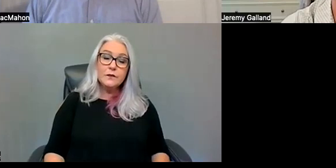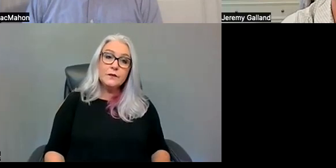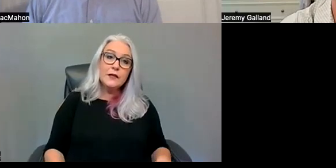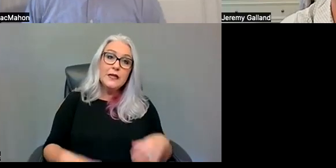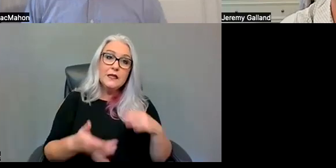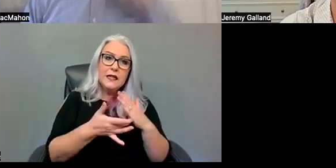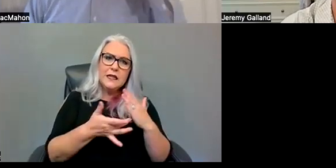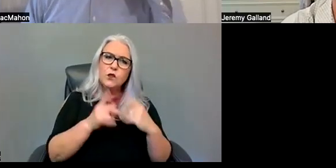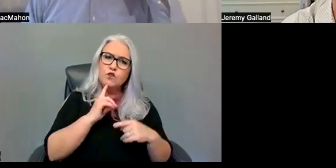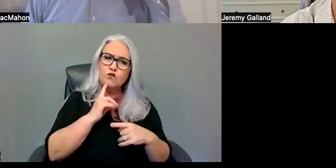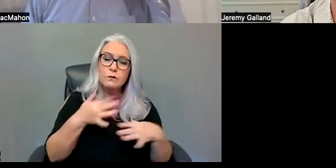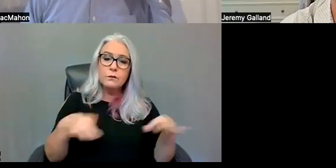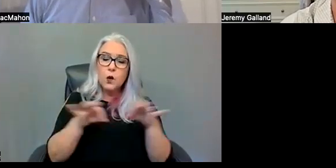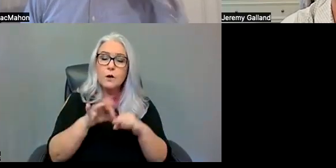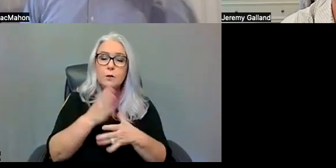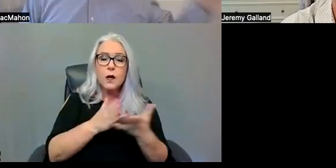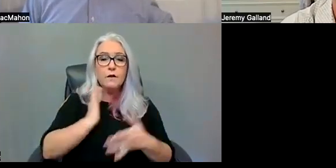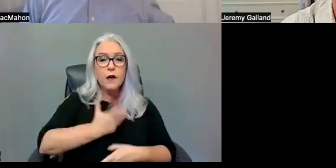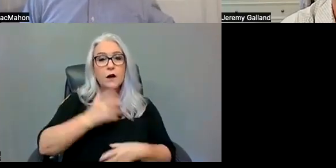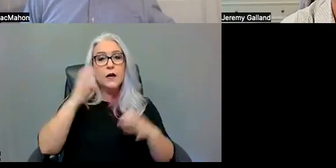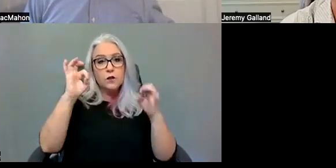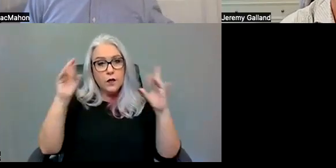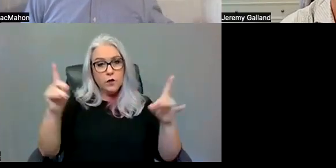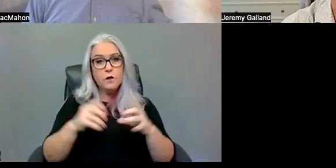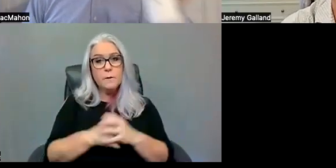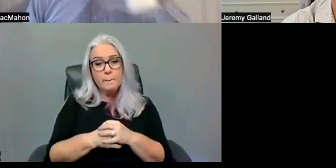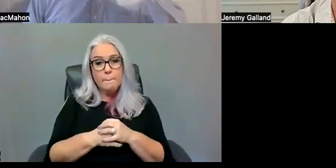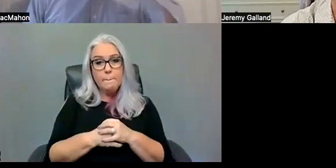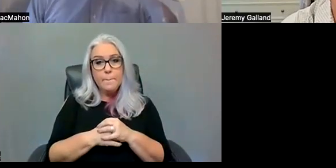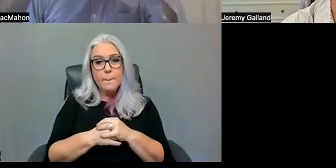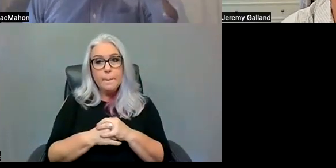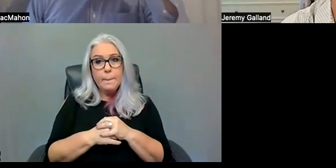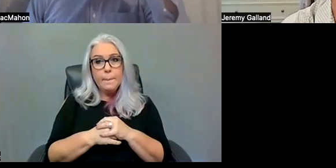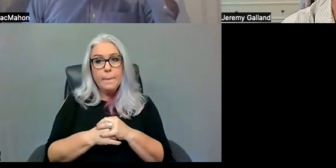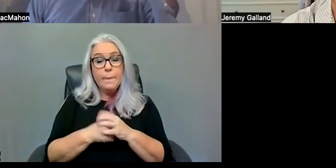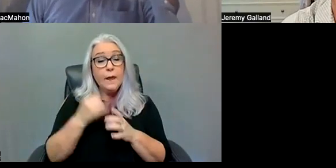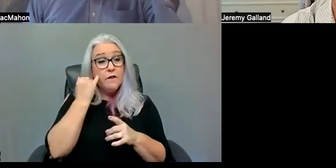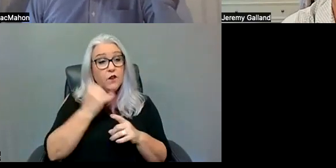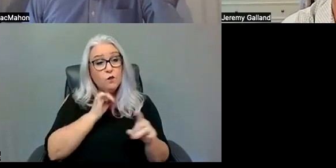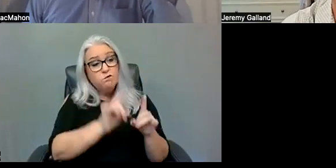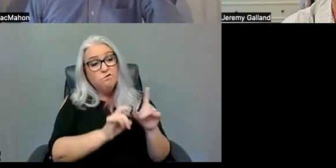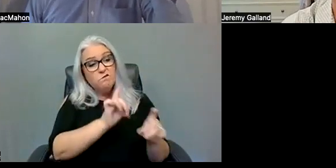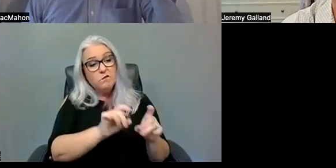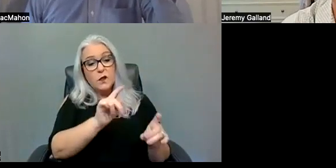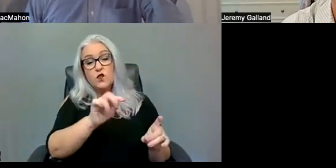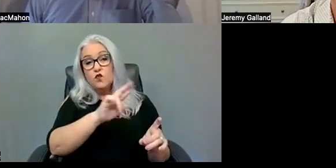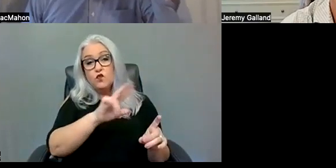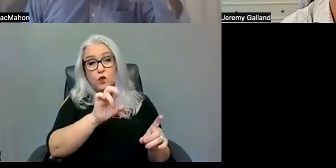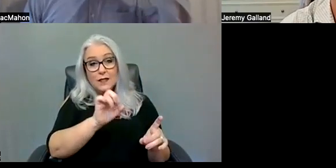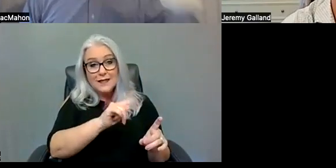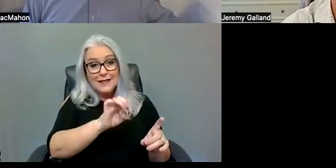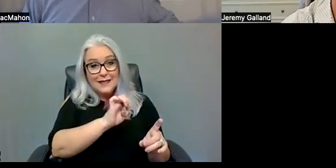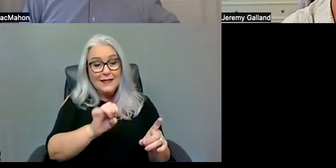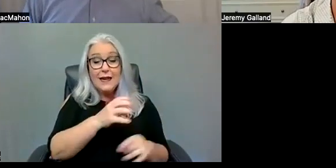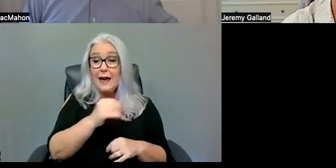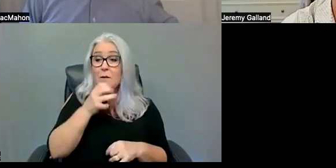continue the conversation that Jodie started up there. I think if you ask a lot of the trustees, and if you ask a lot of the parents,